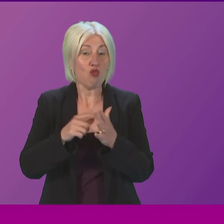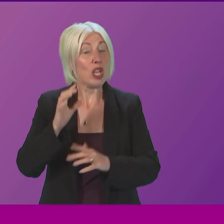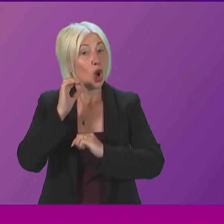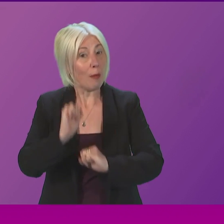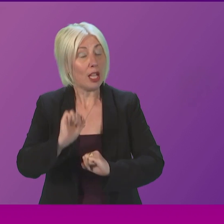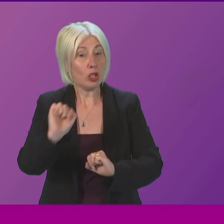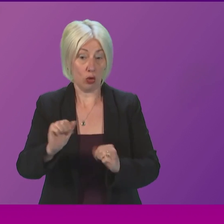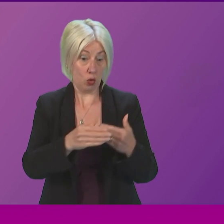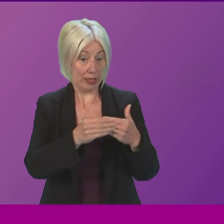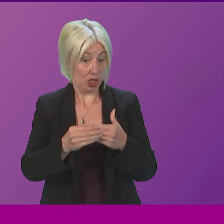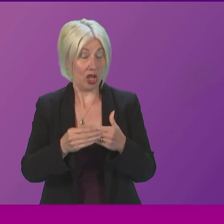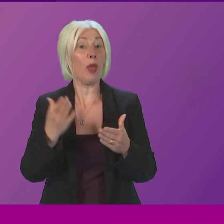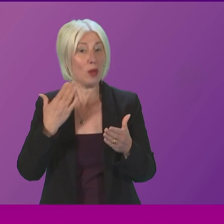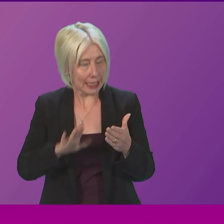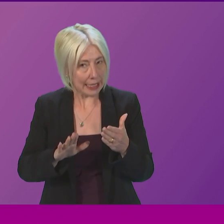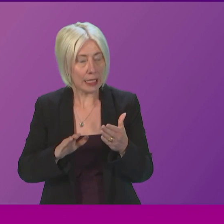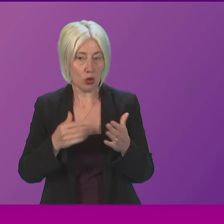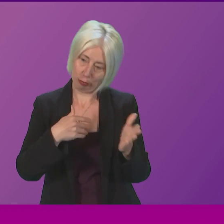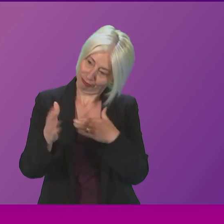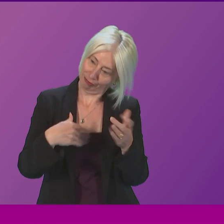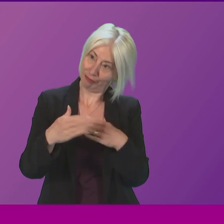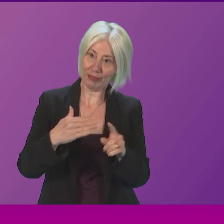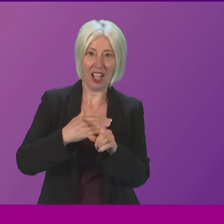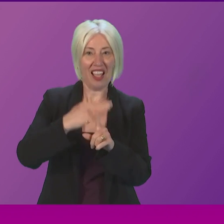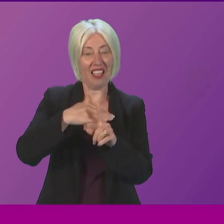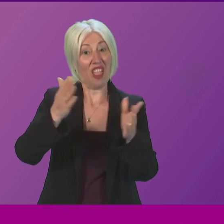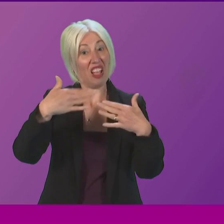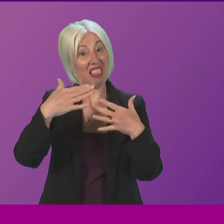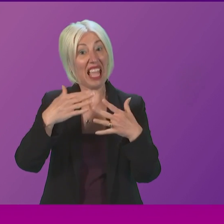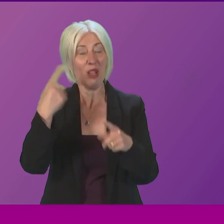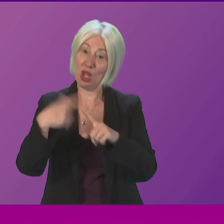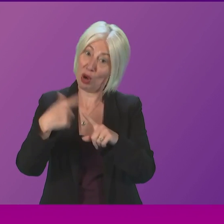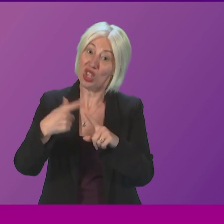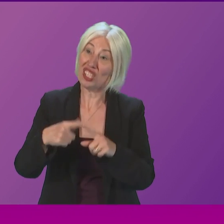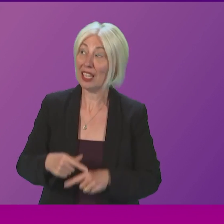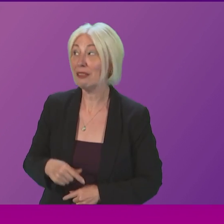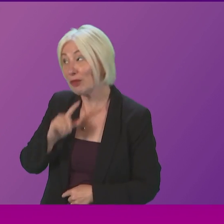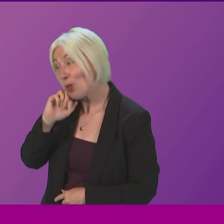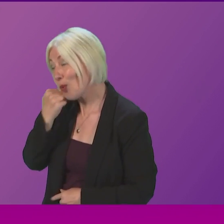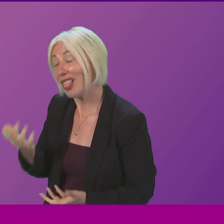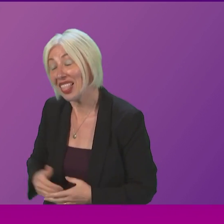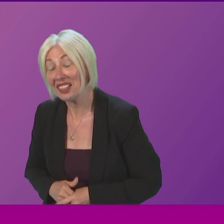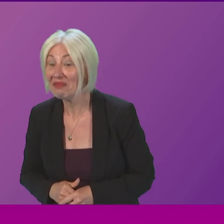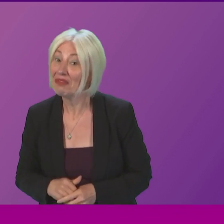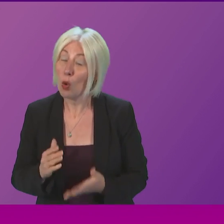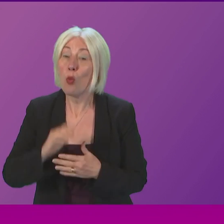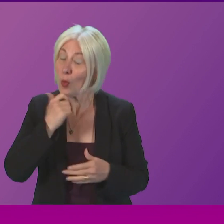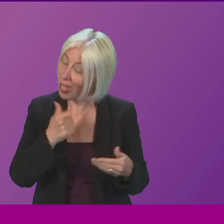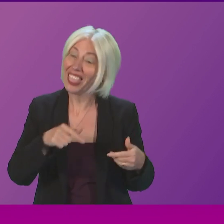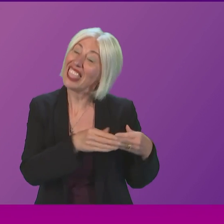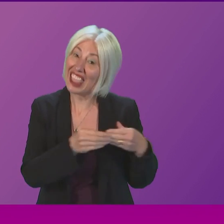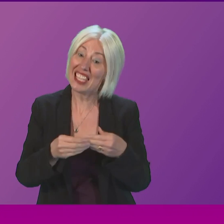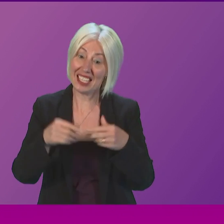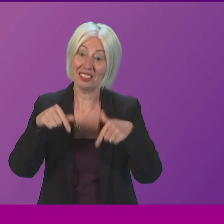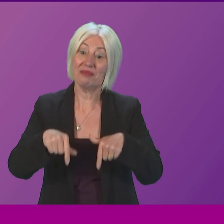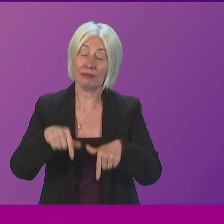leadership needed to tackle the climate emergency. First Minister. We will, and absolutely this government will lead on